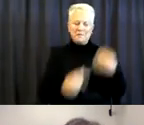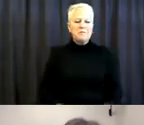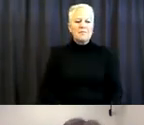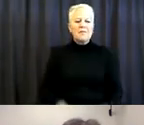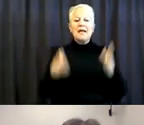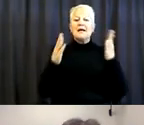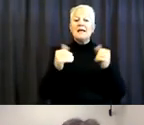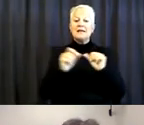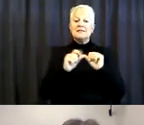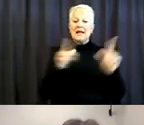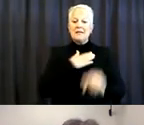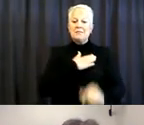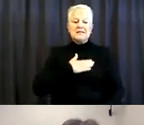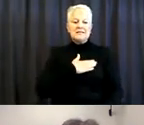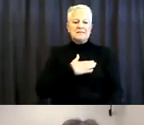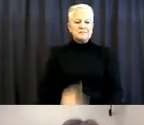Next slide, please.